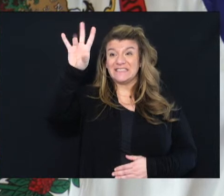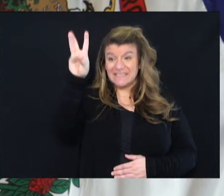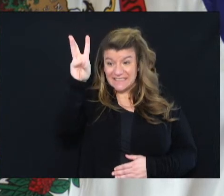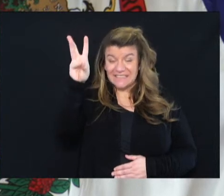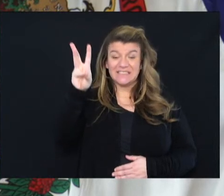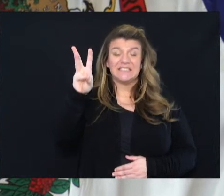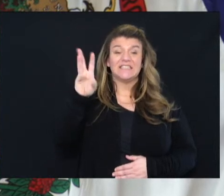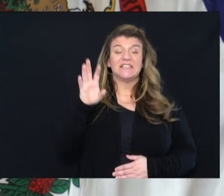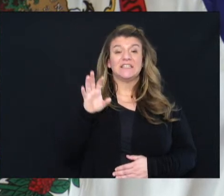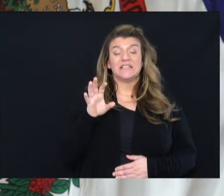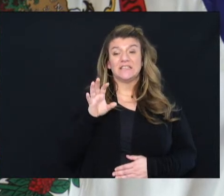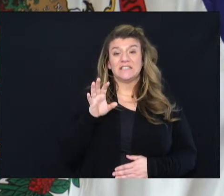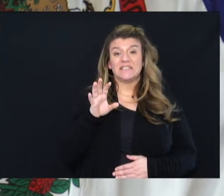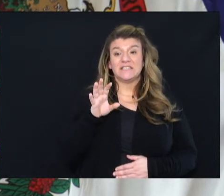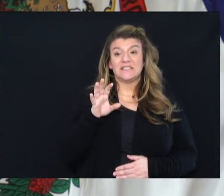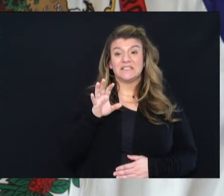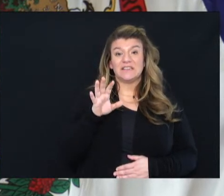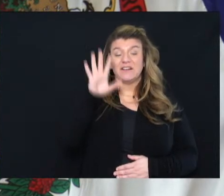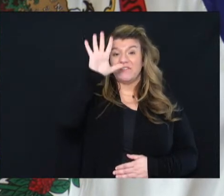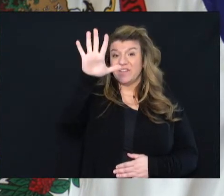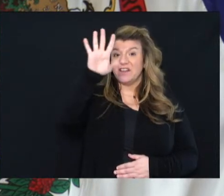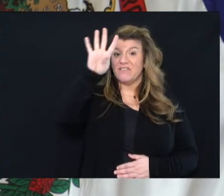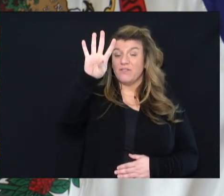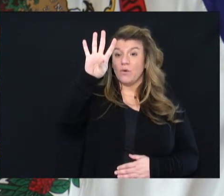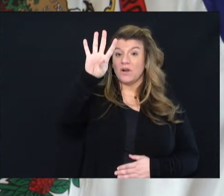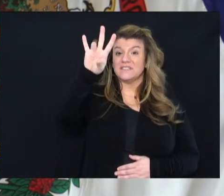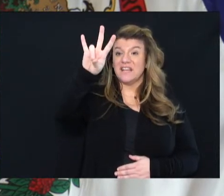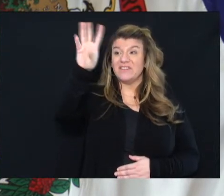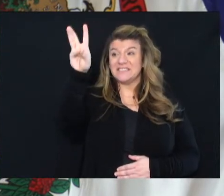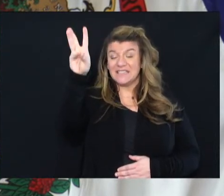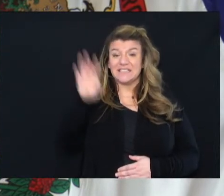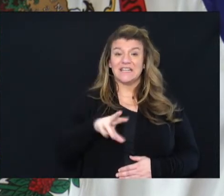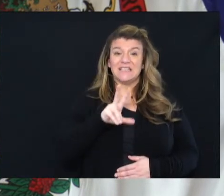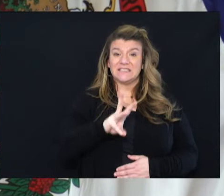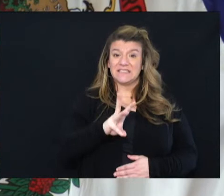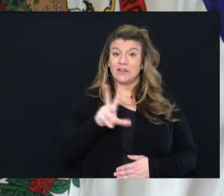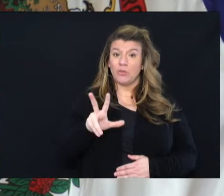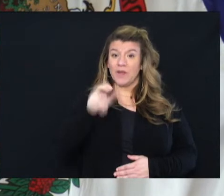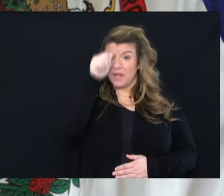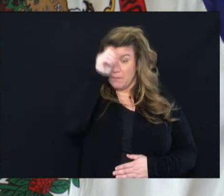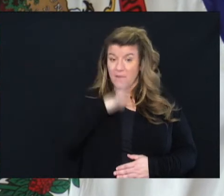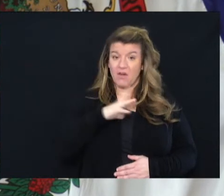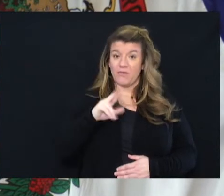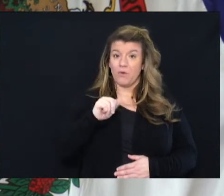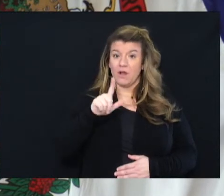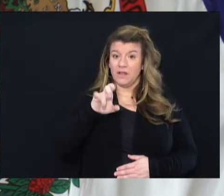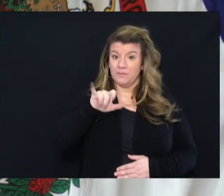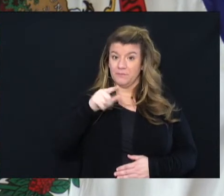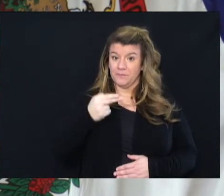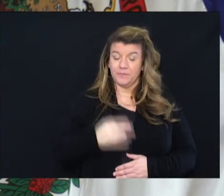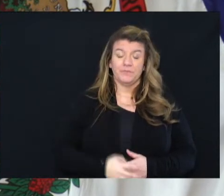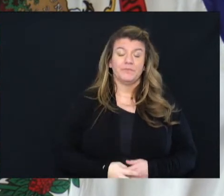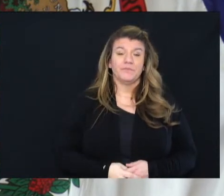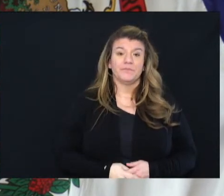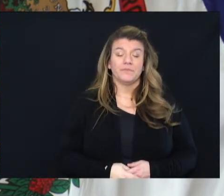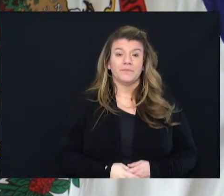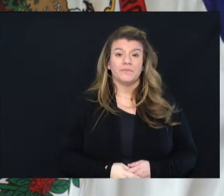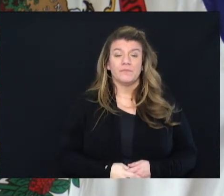5,476th death, the 5,476th death is a 63-year-old male from Raleigh County.